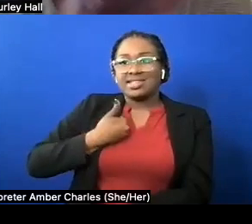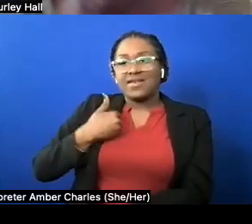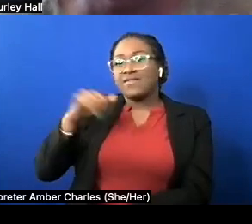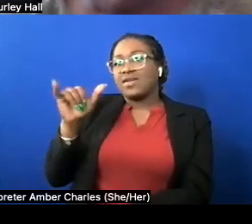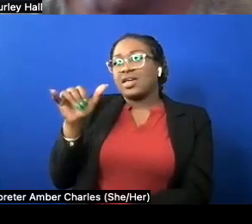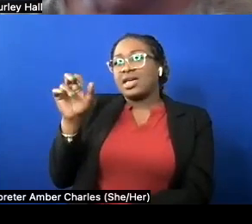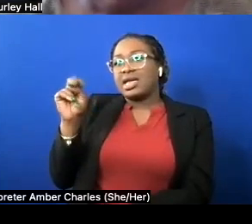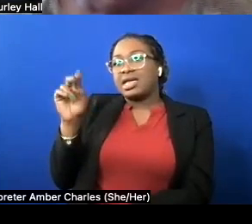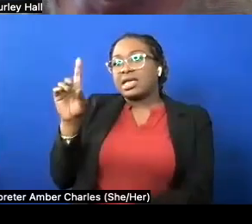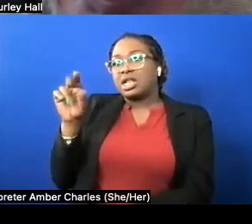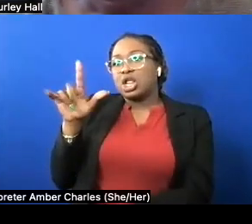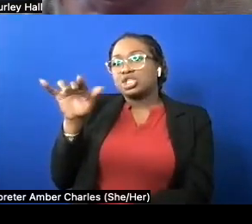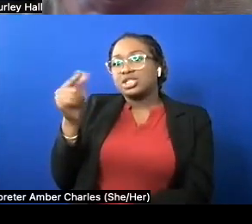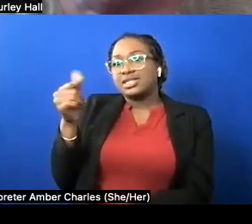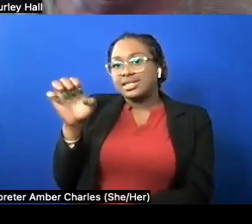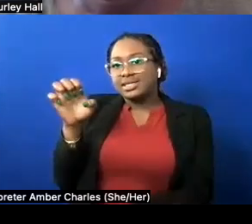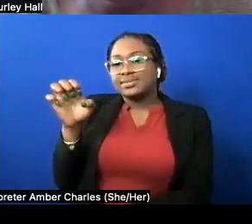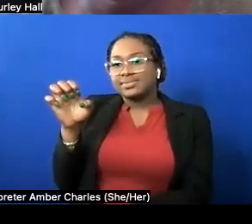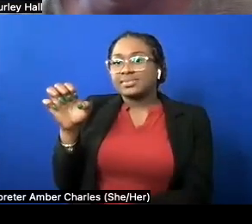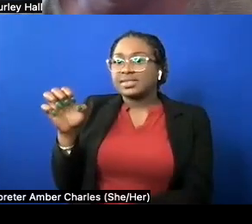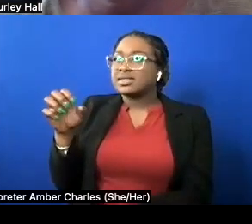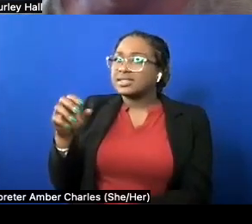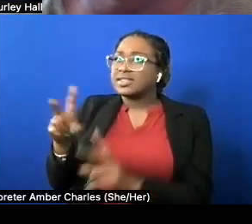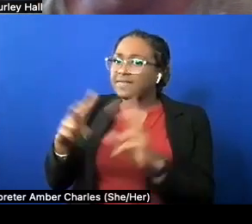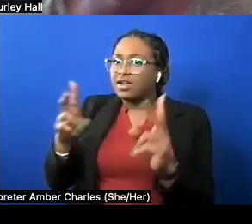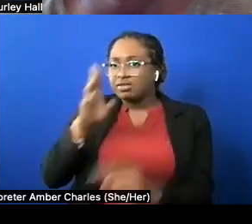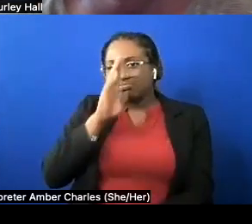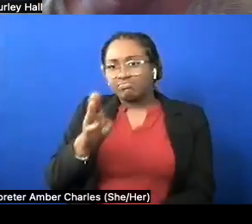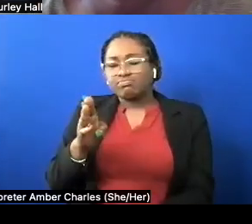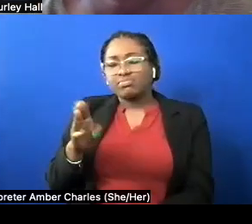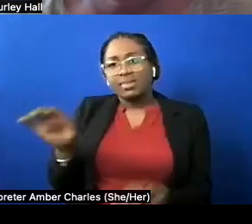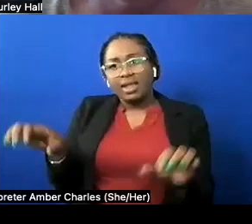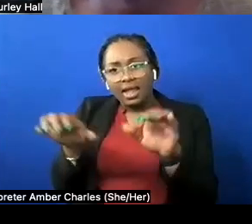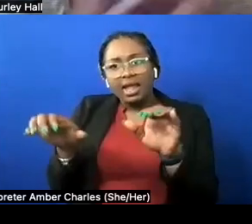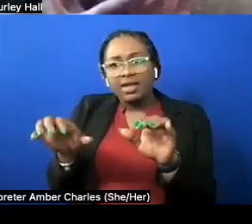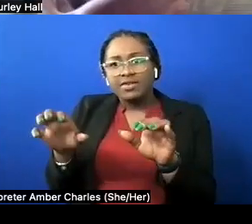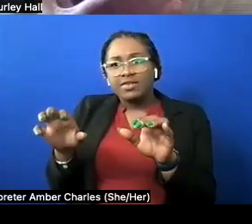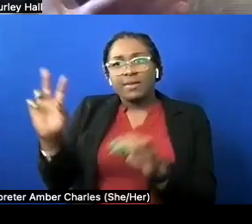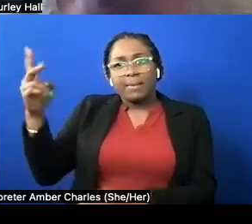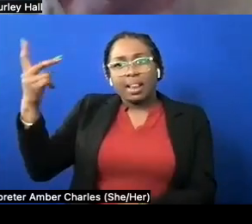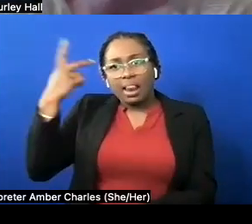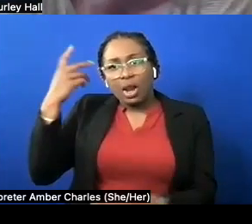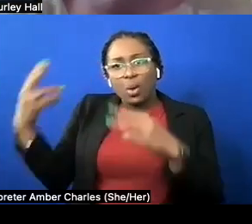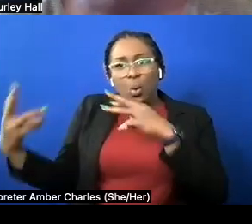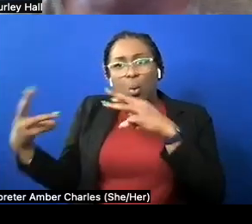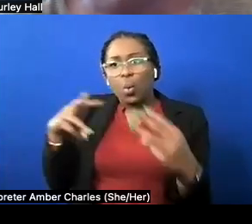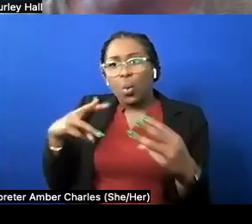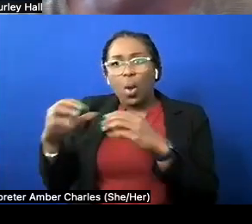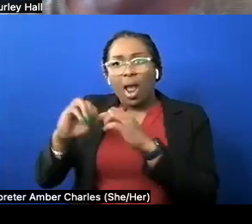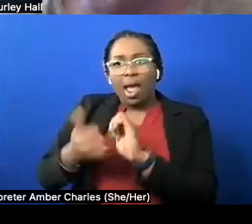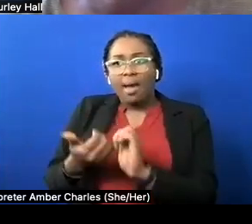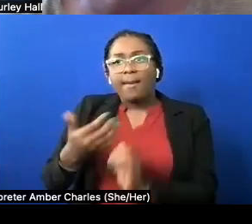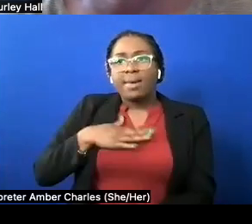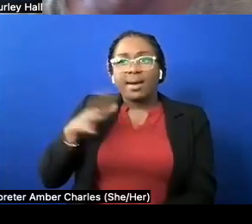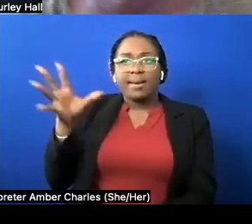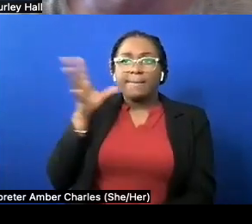it is a very deliberate act of political warfare. I'm thinking about how my mom,